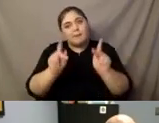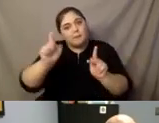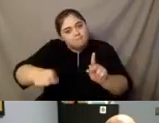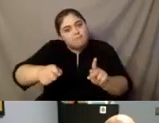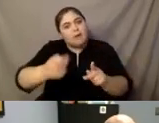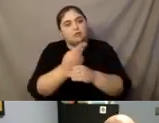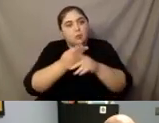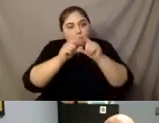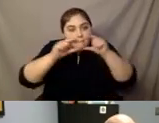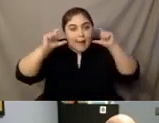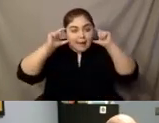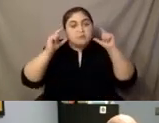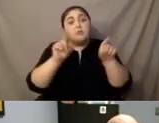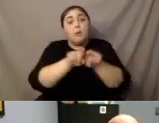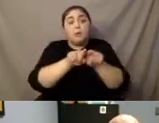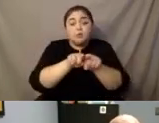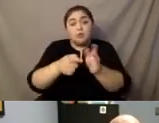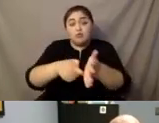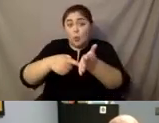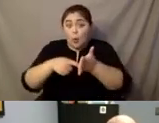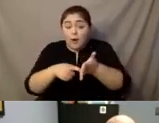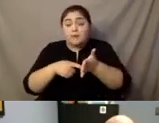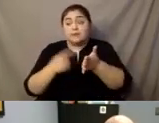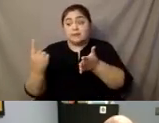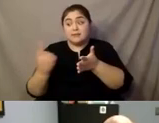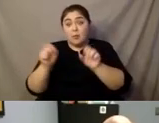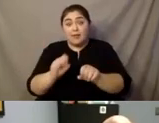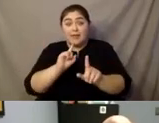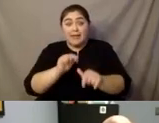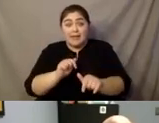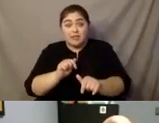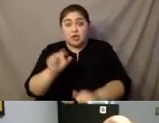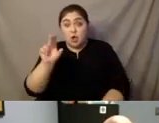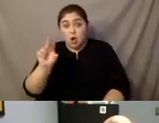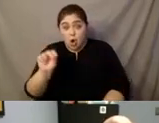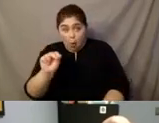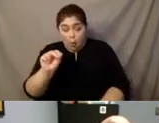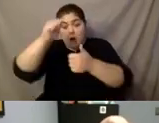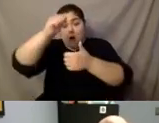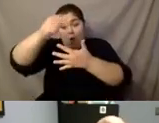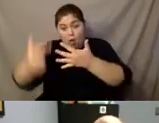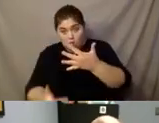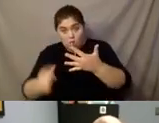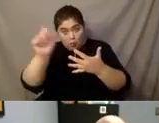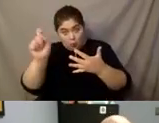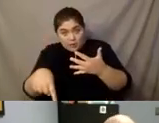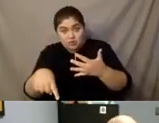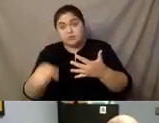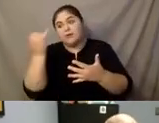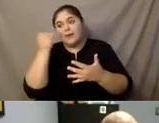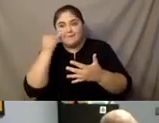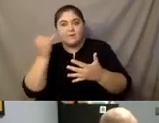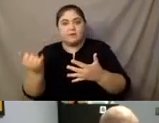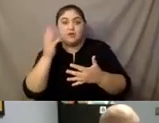and it's also required that somebody can answer no to all of the questions as to whether or not